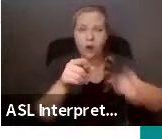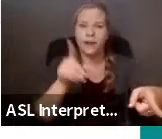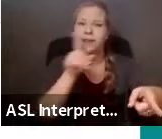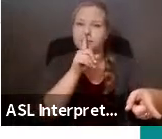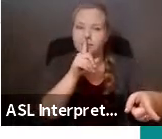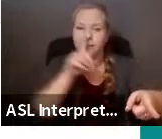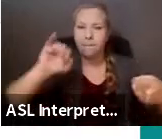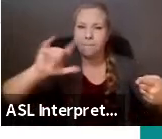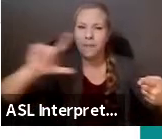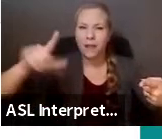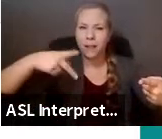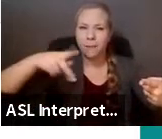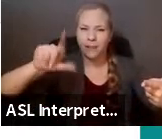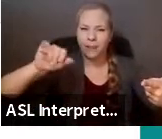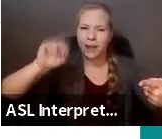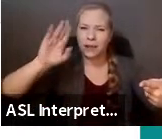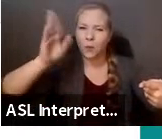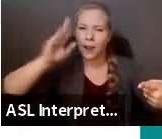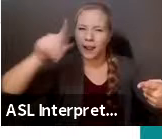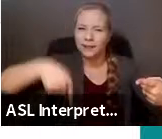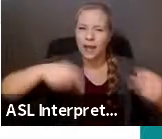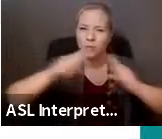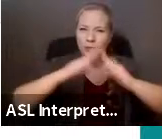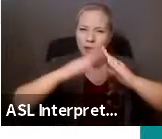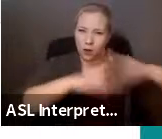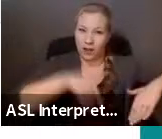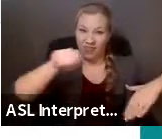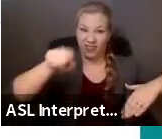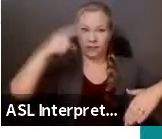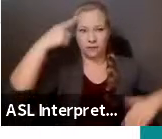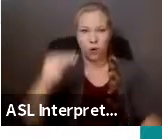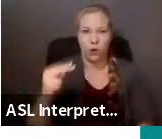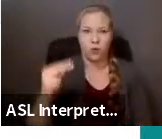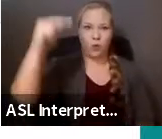on the Vancouver neighborhood section?